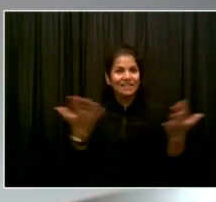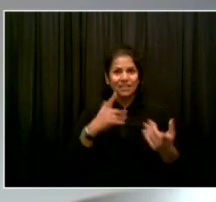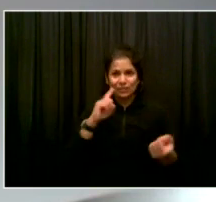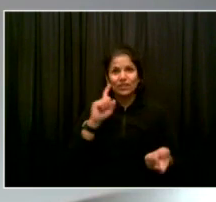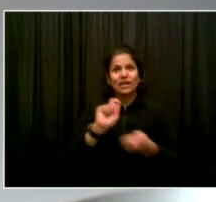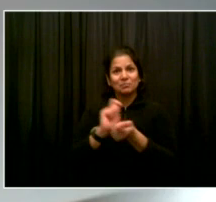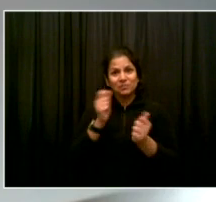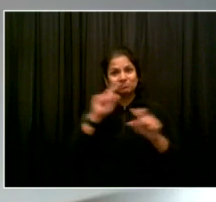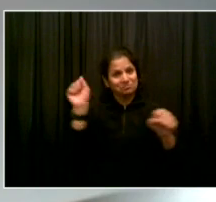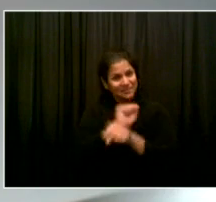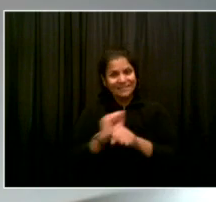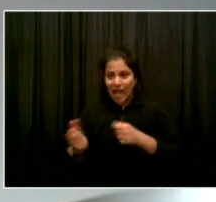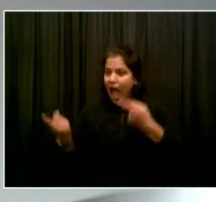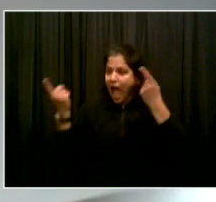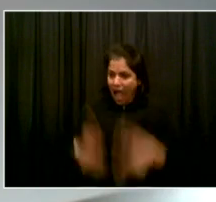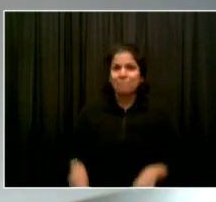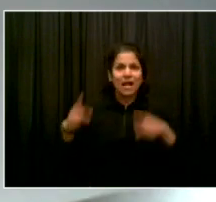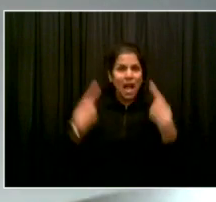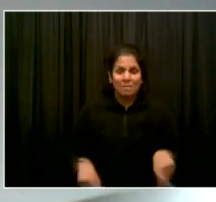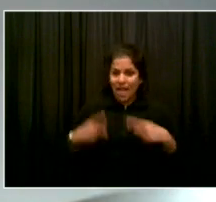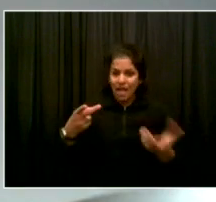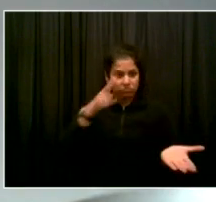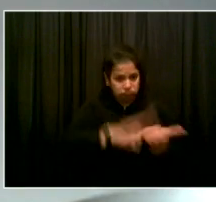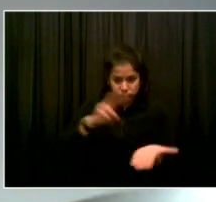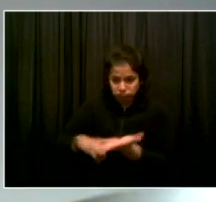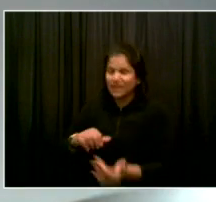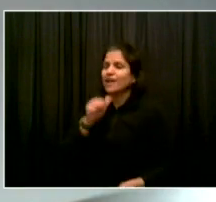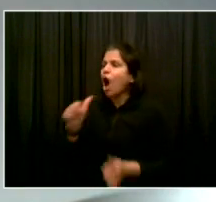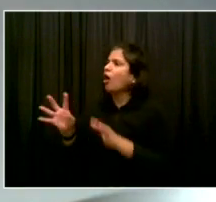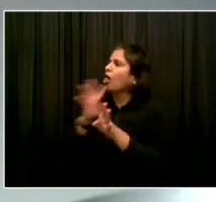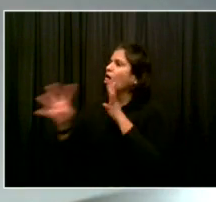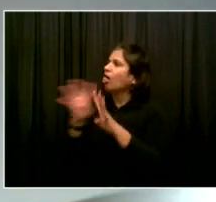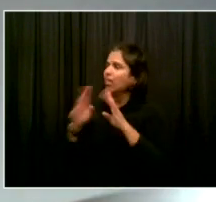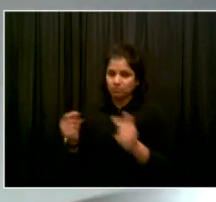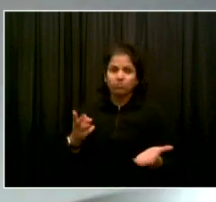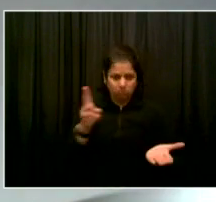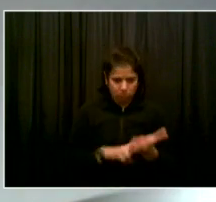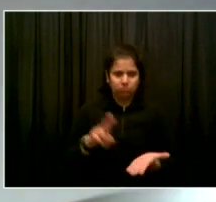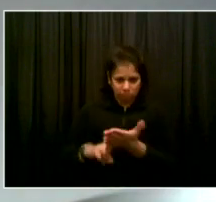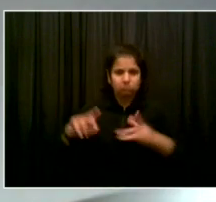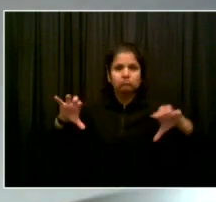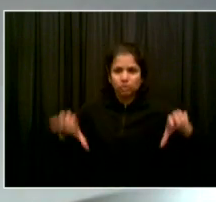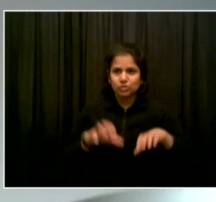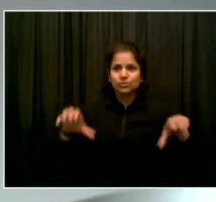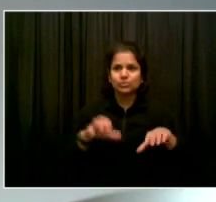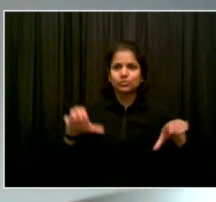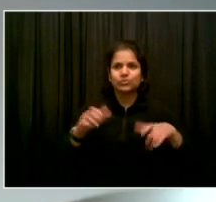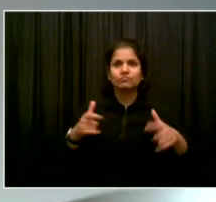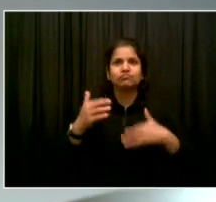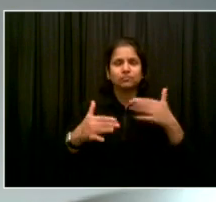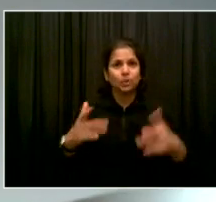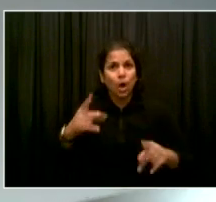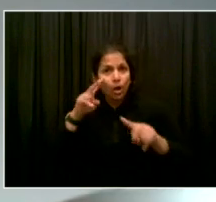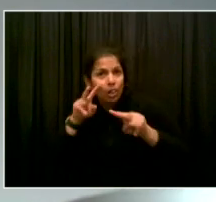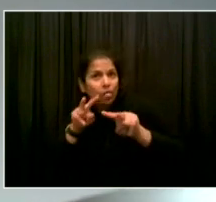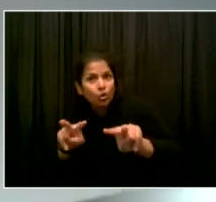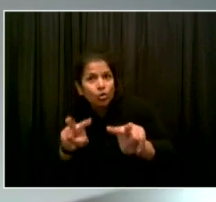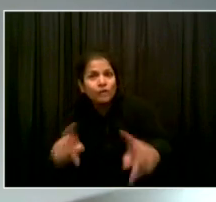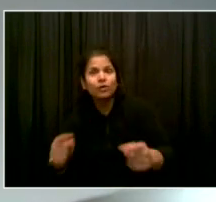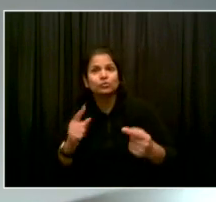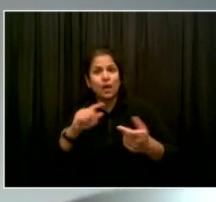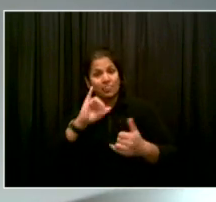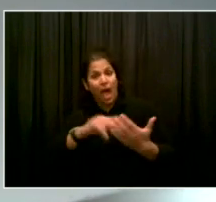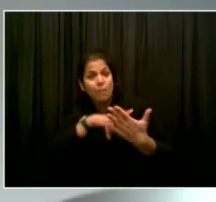orders. We look forward to seeing all these projects coming to fruition for clean energy, for clean buildings, for clean transportation, for a clean